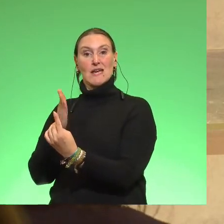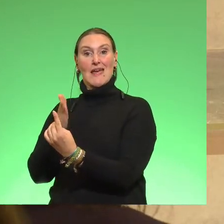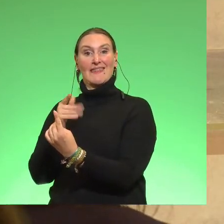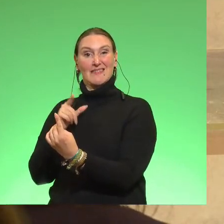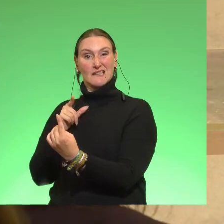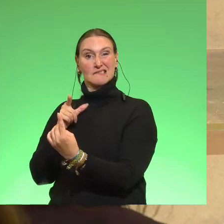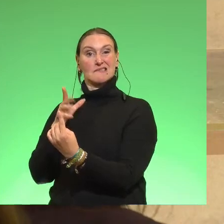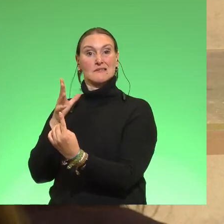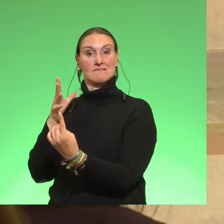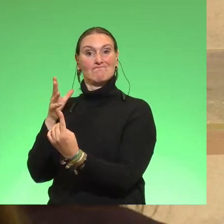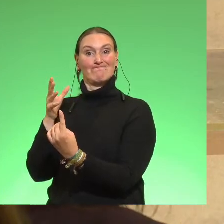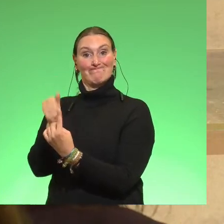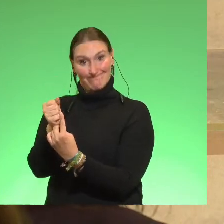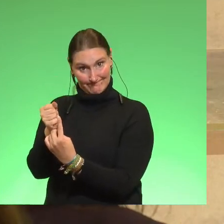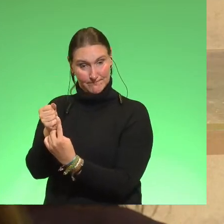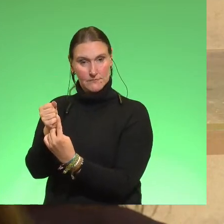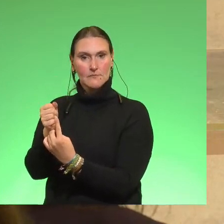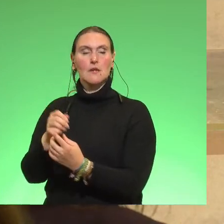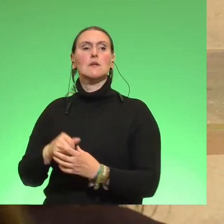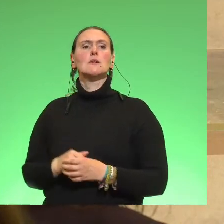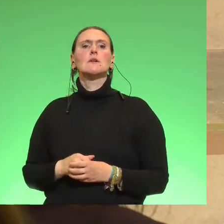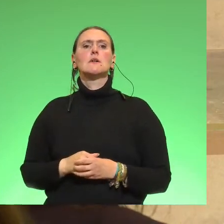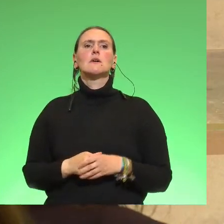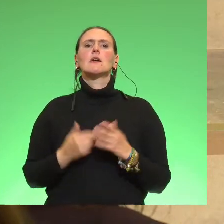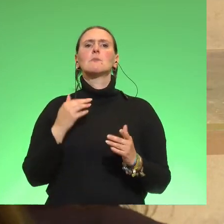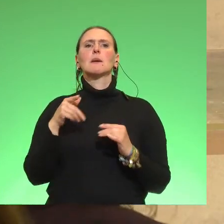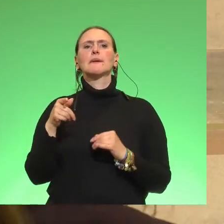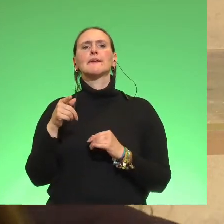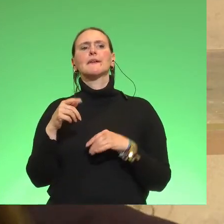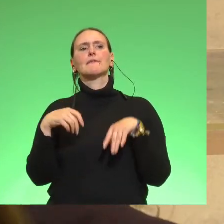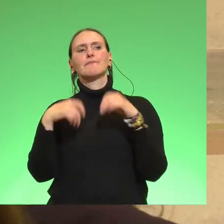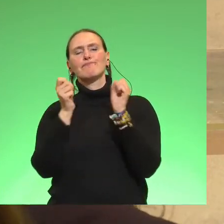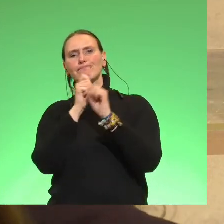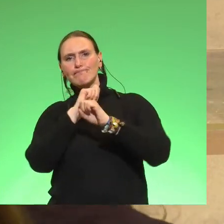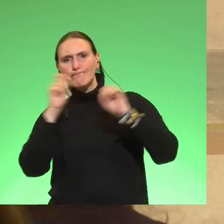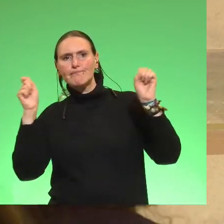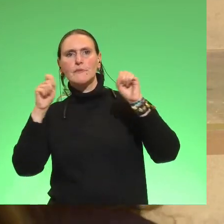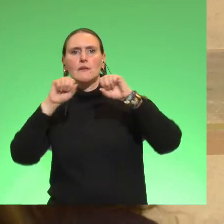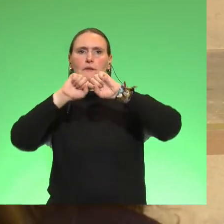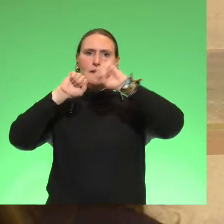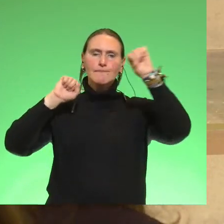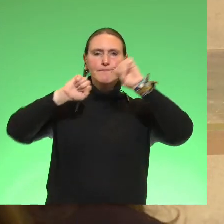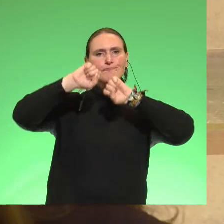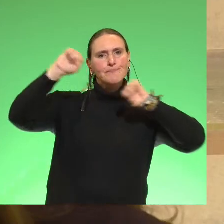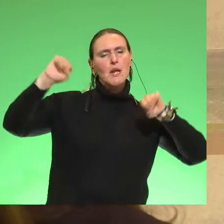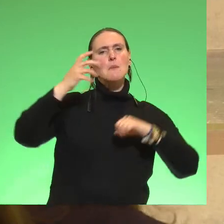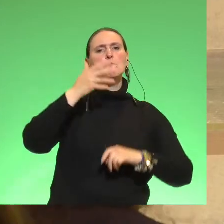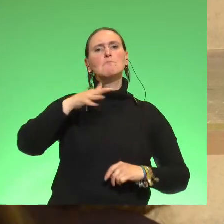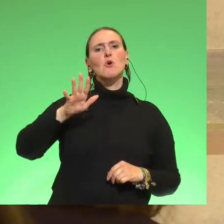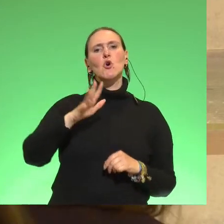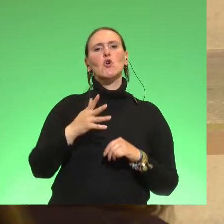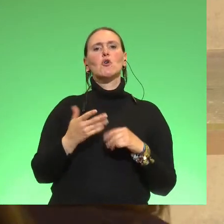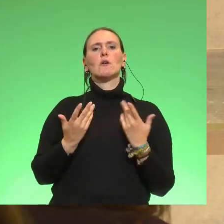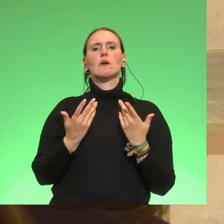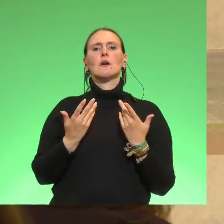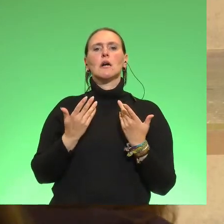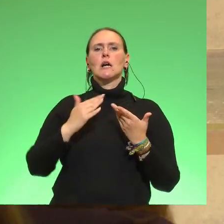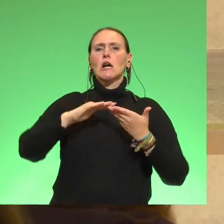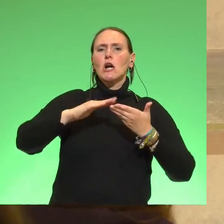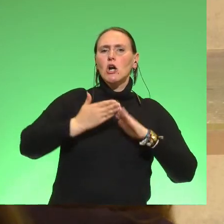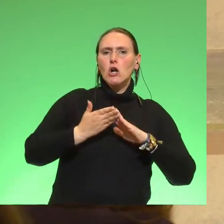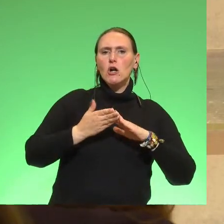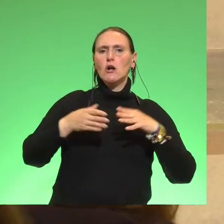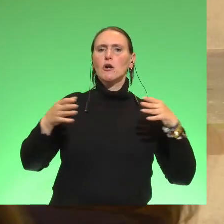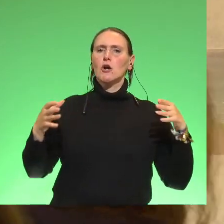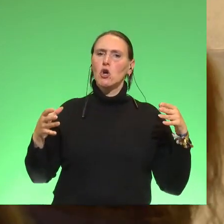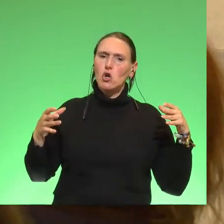maybe it is something similar if you want to theorize it to theories of communalism, like how